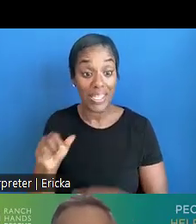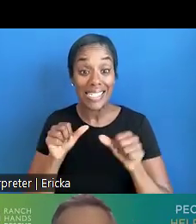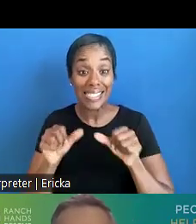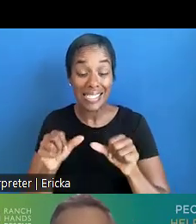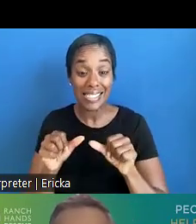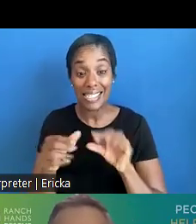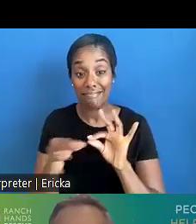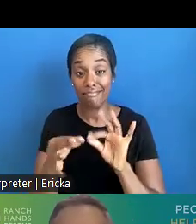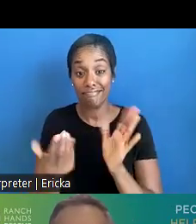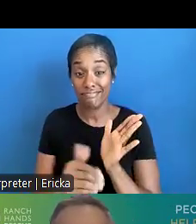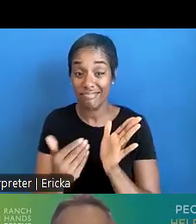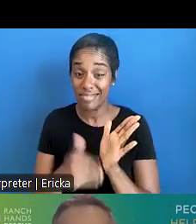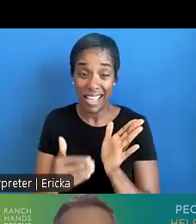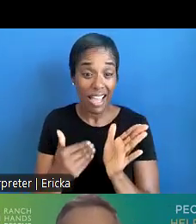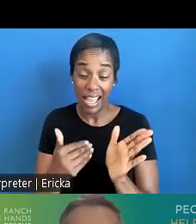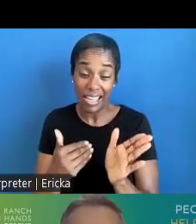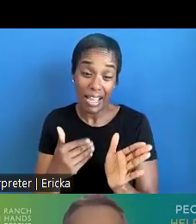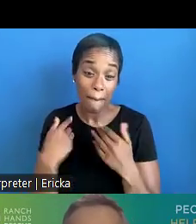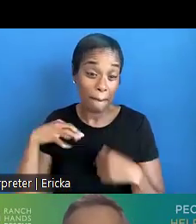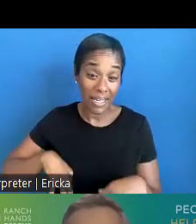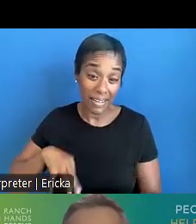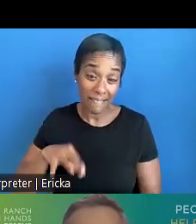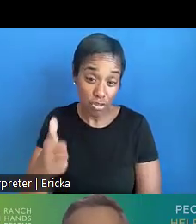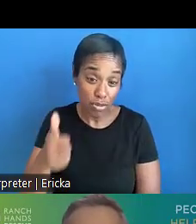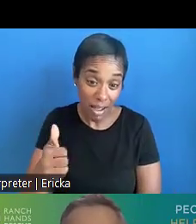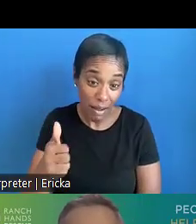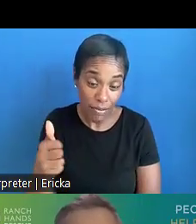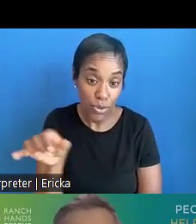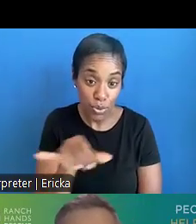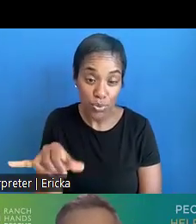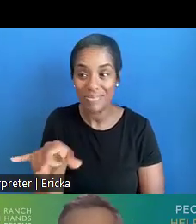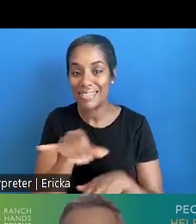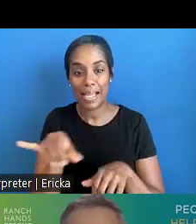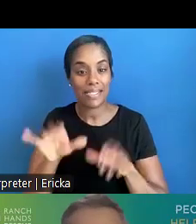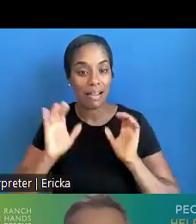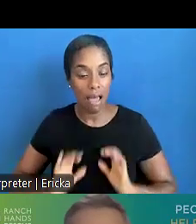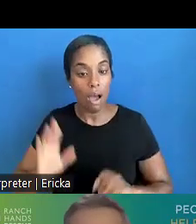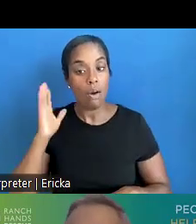your long-term involvement in this space as it is for them, because burnout,